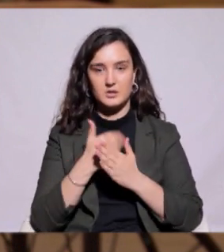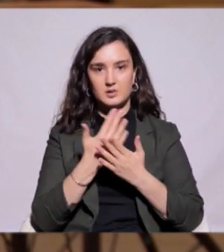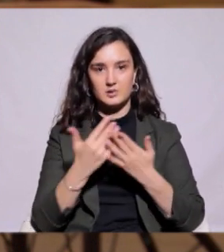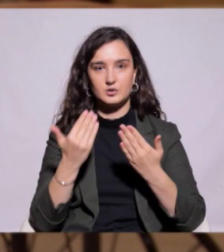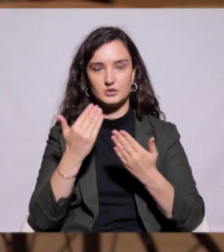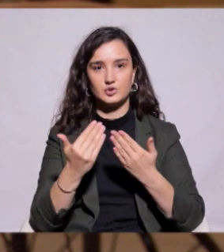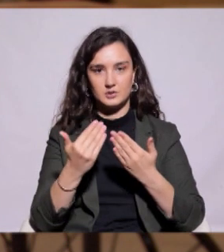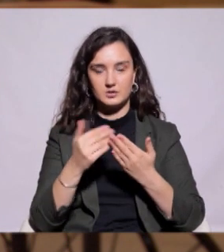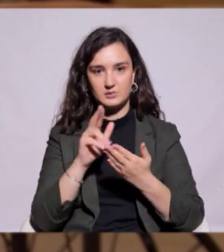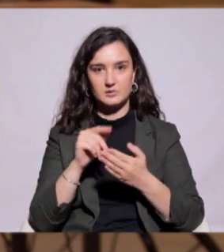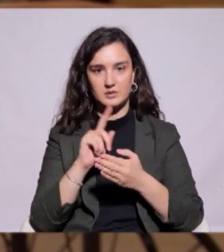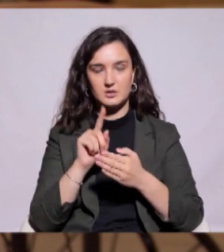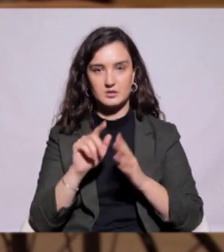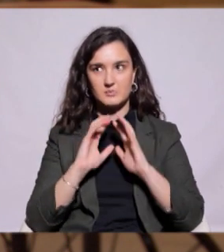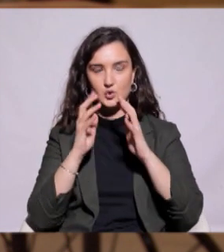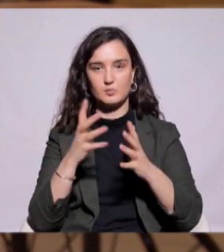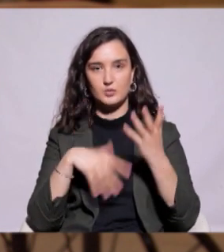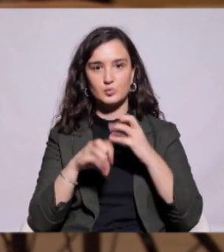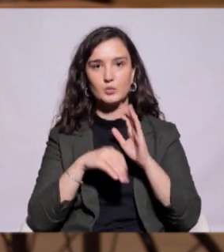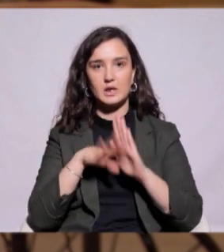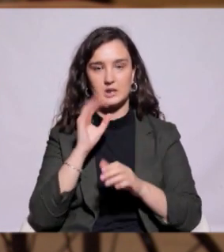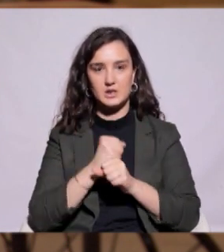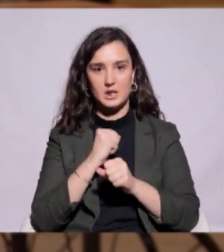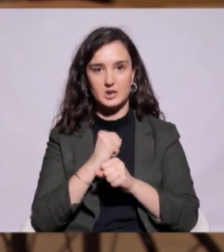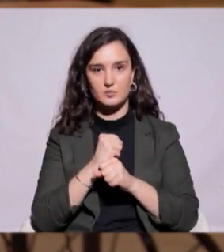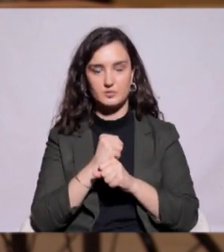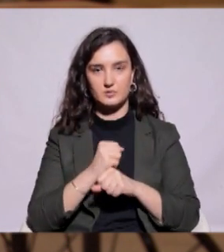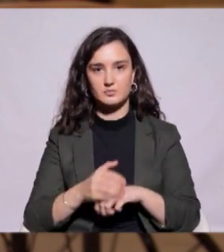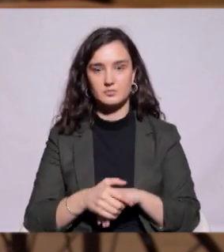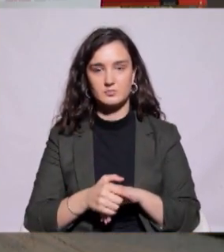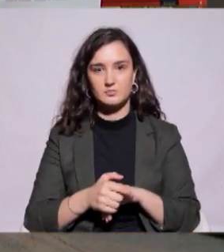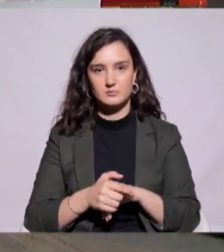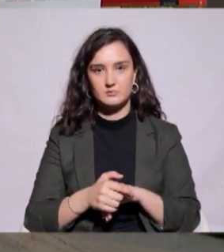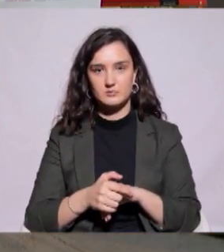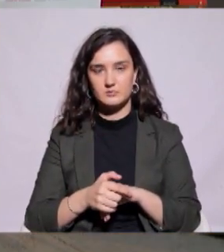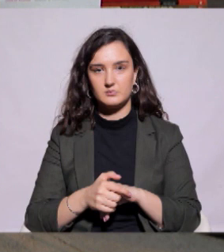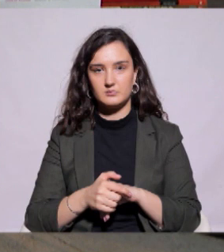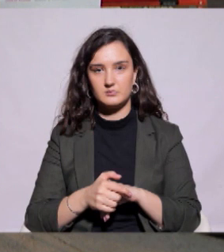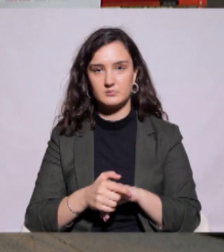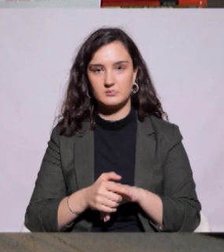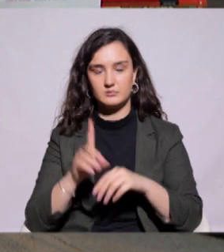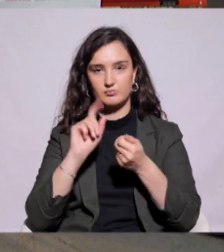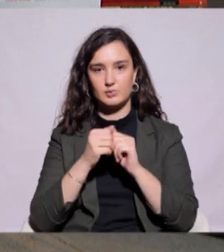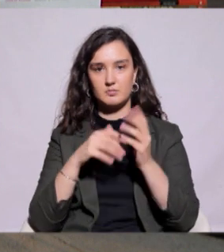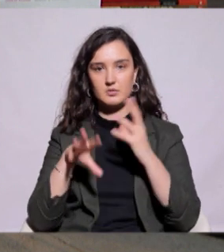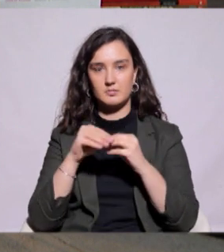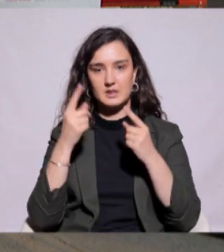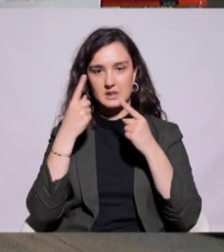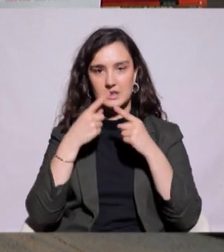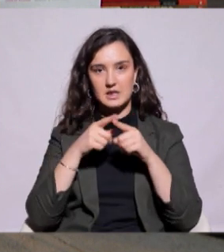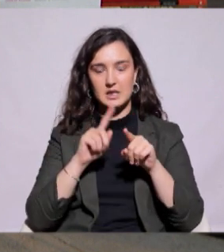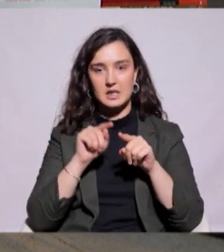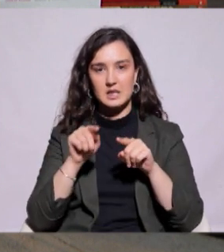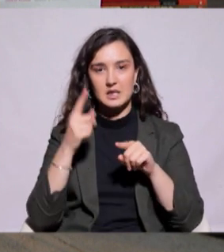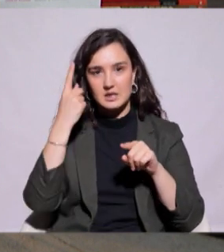your field that makes the world a better, more efficient place. Definitely. Remember that invent is a